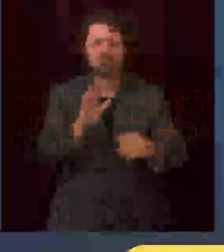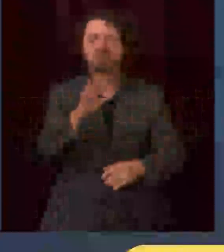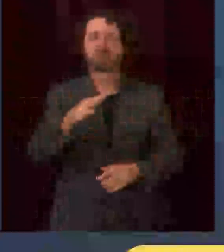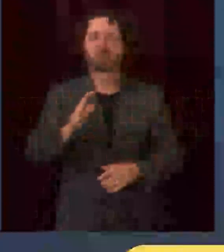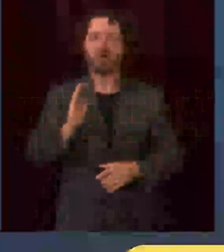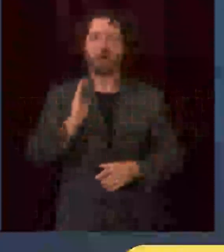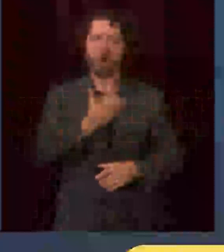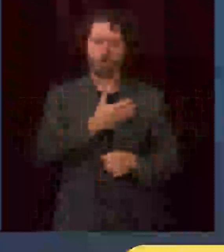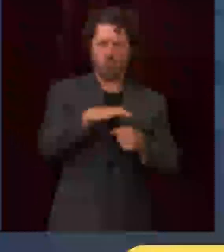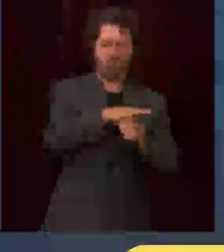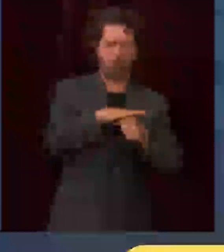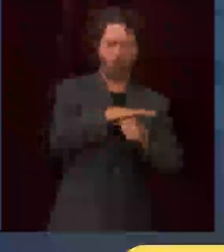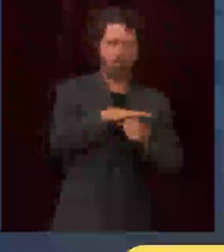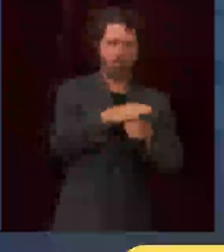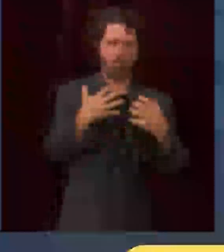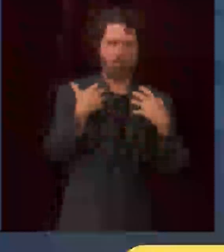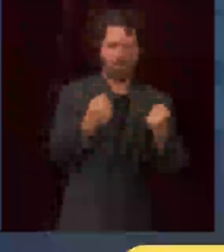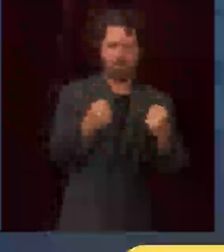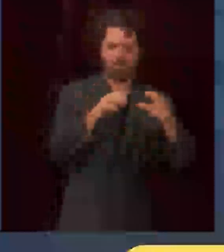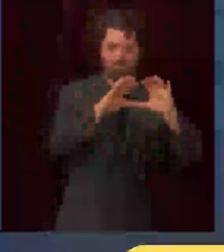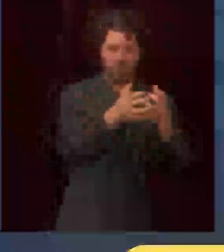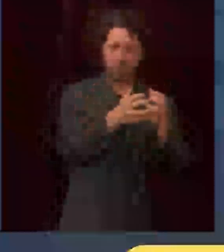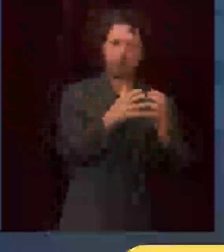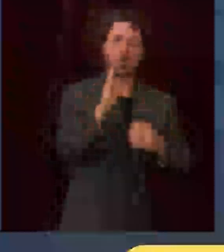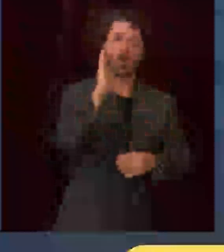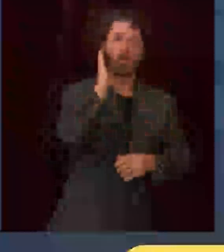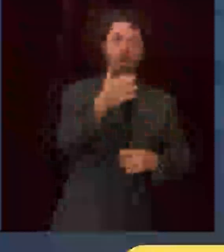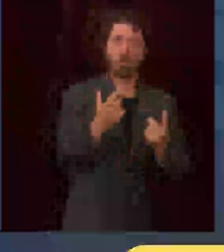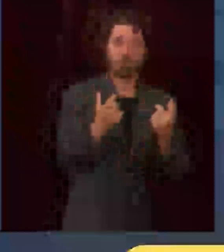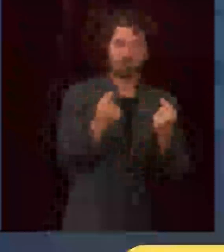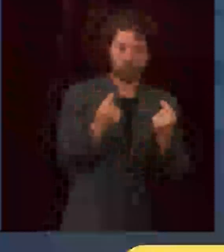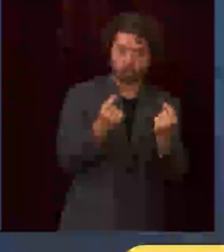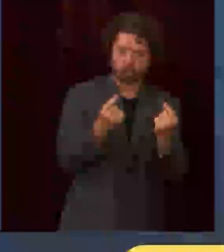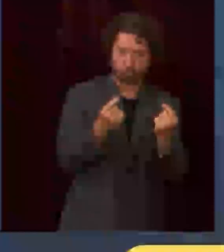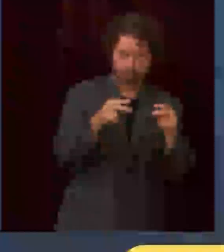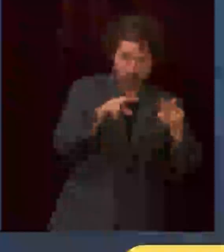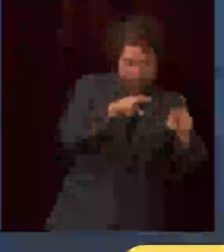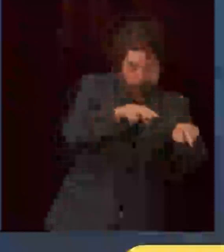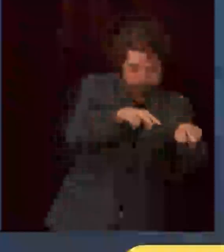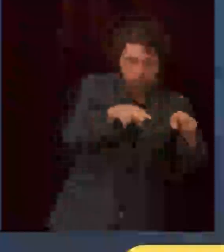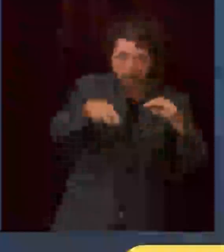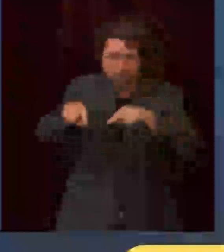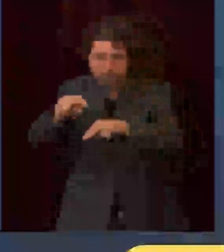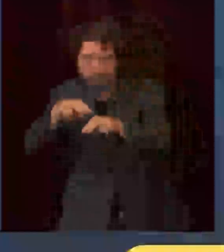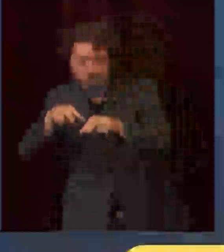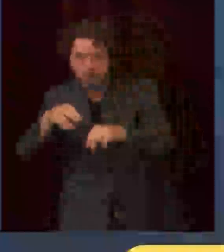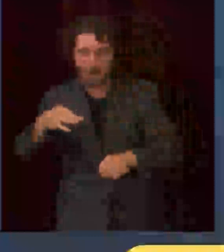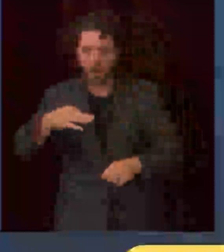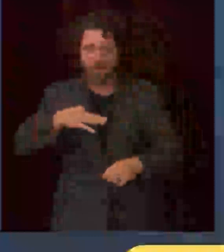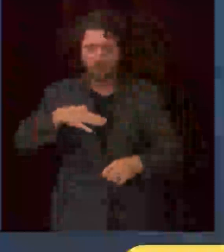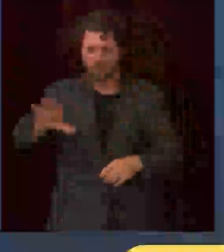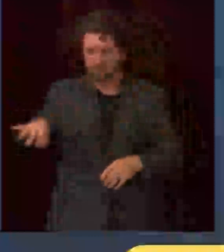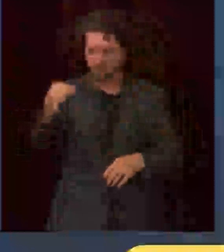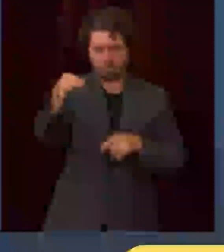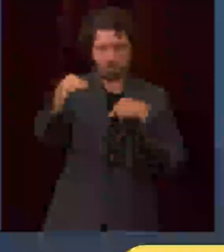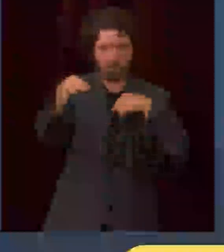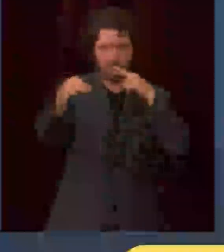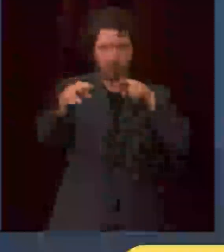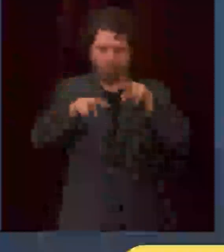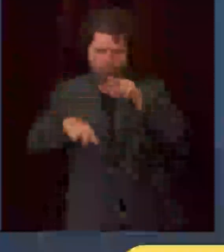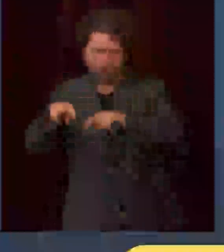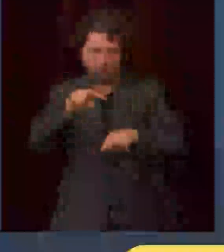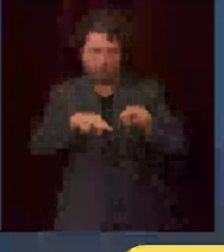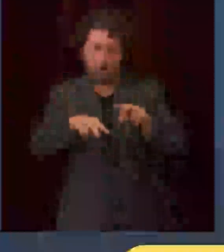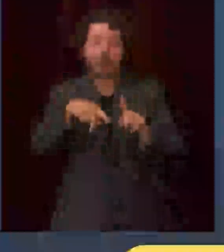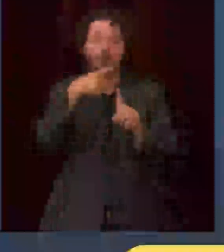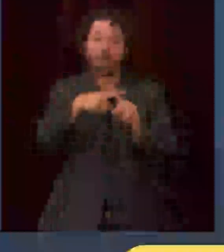the application, but we also want to make sure that we fully understand their capabilities and capacities and that of a